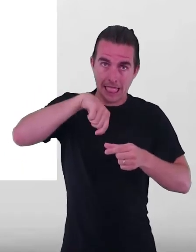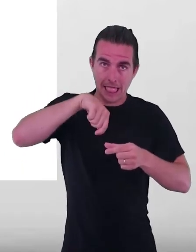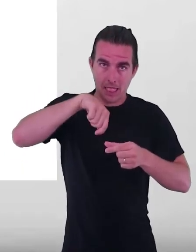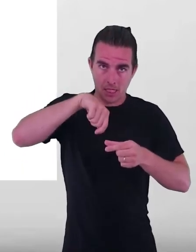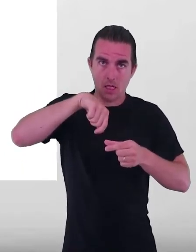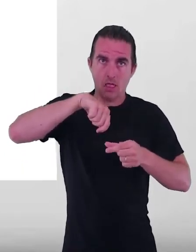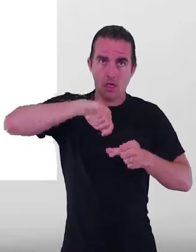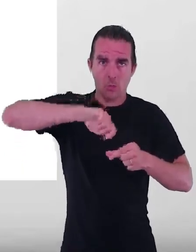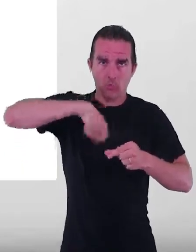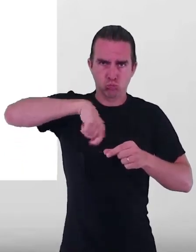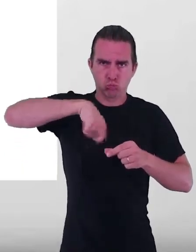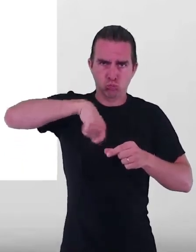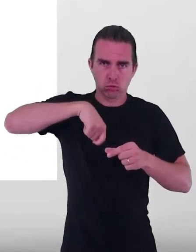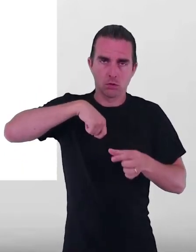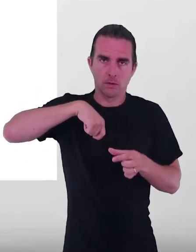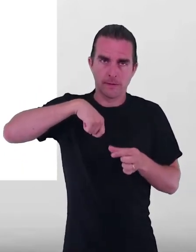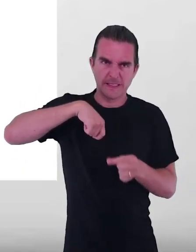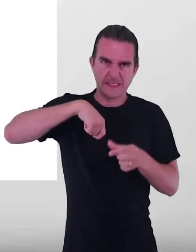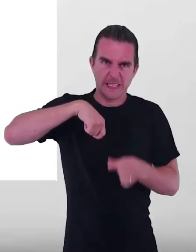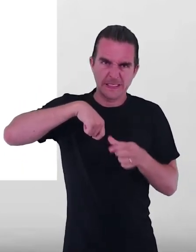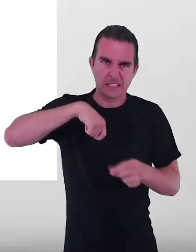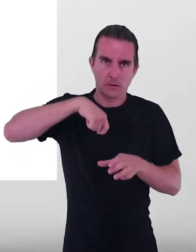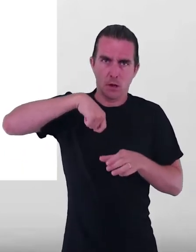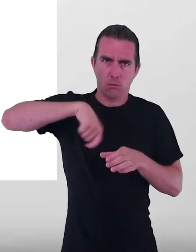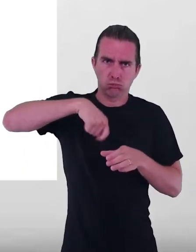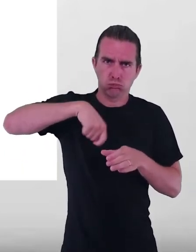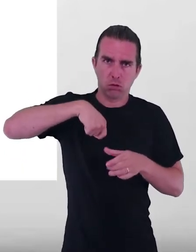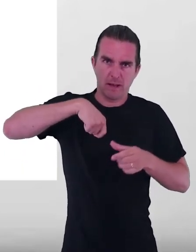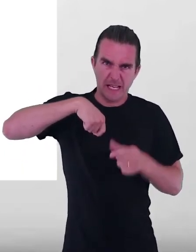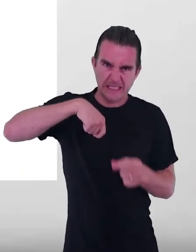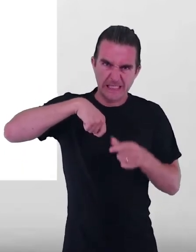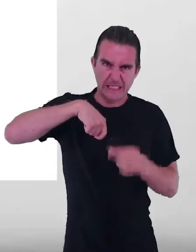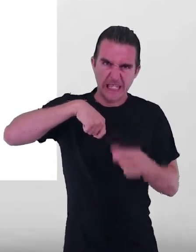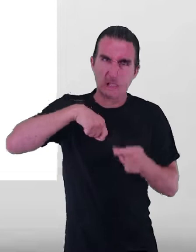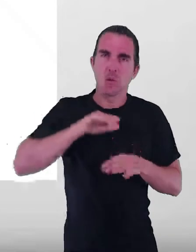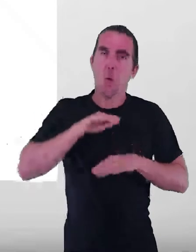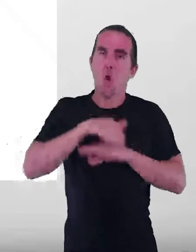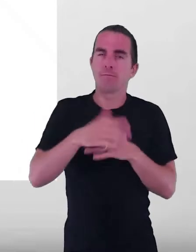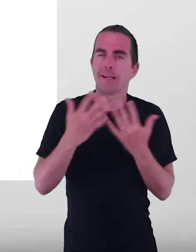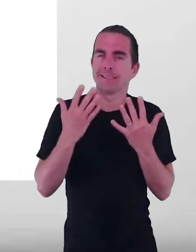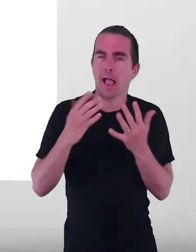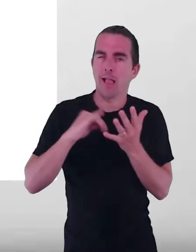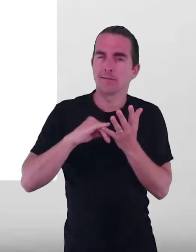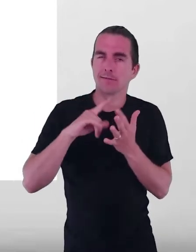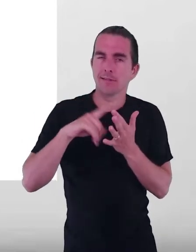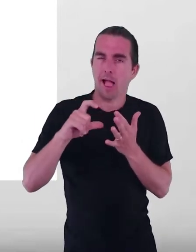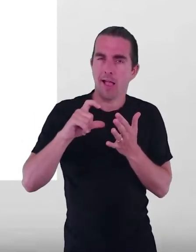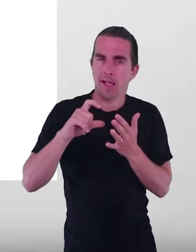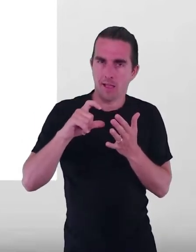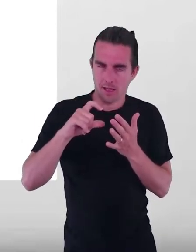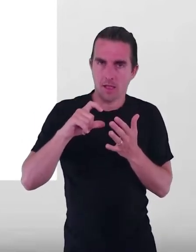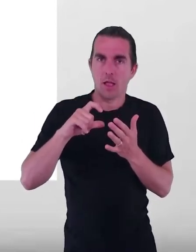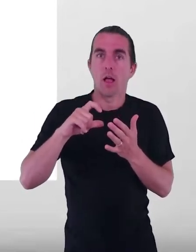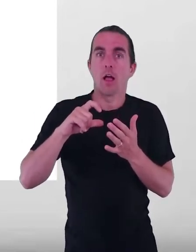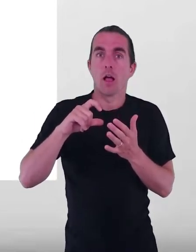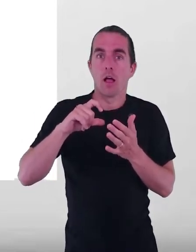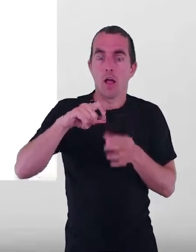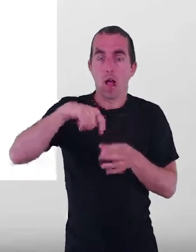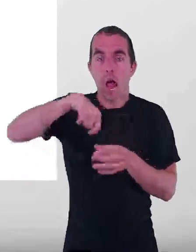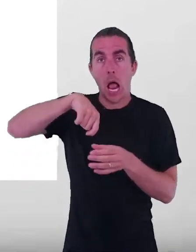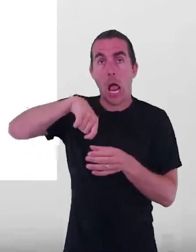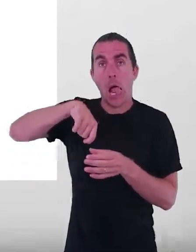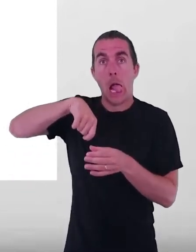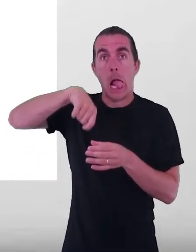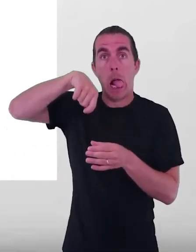tube. Pinch the extraction tube together using your fingers while rotating the swab around the tube for at least 10